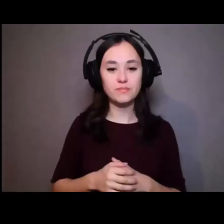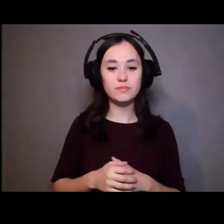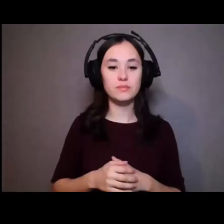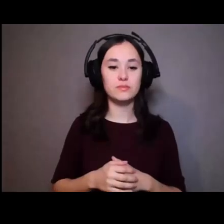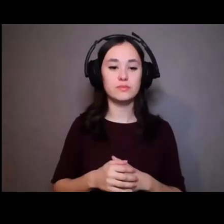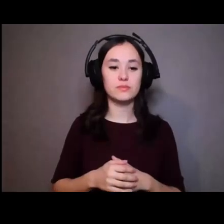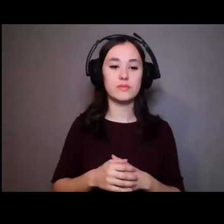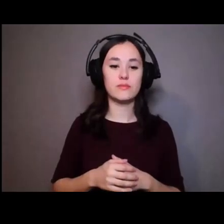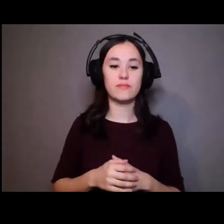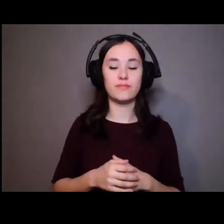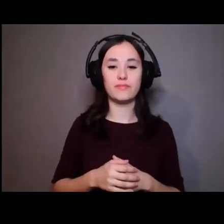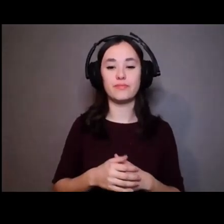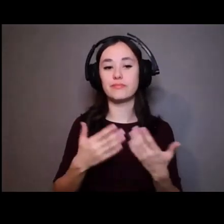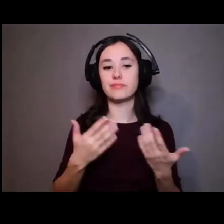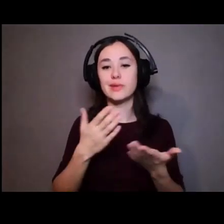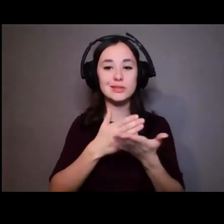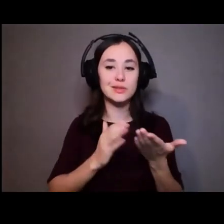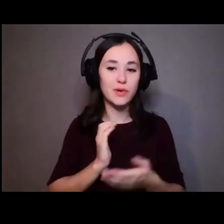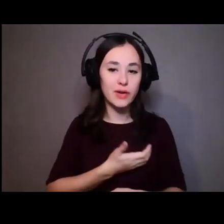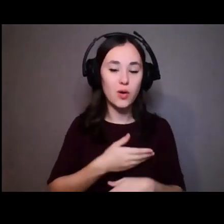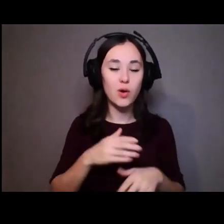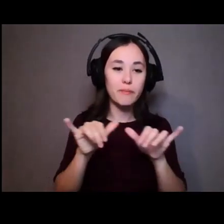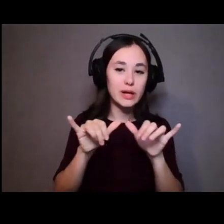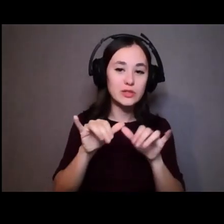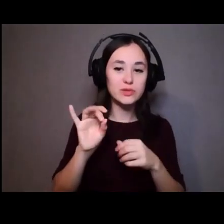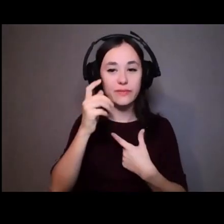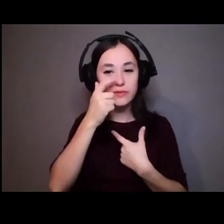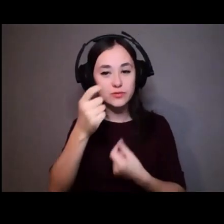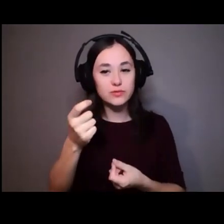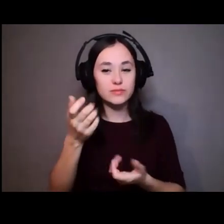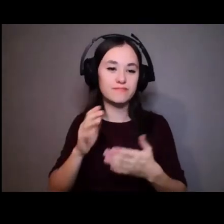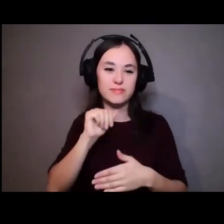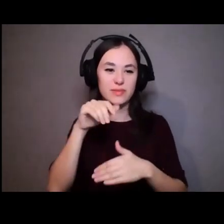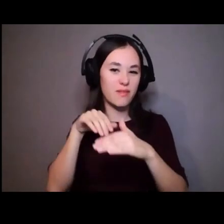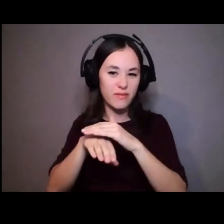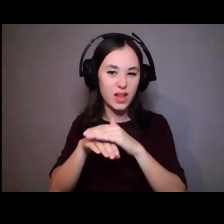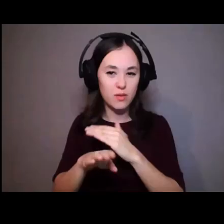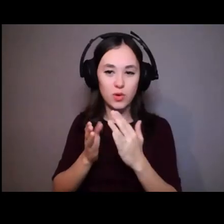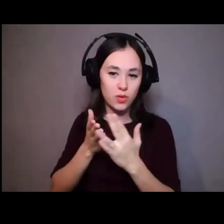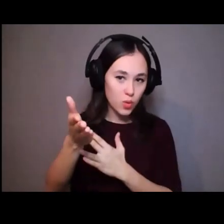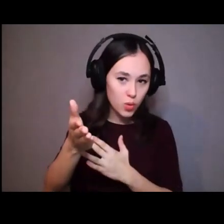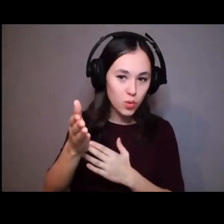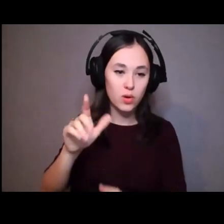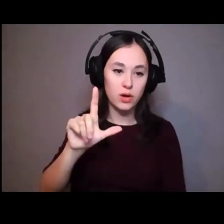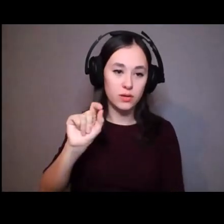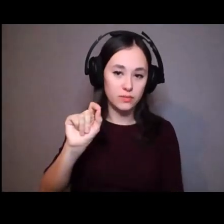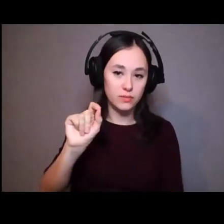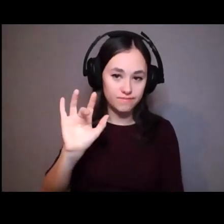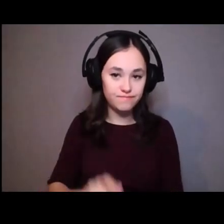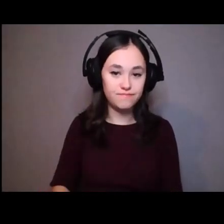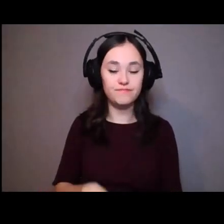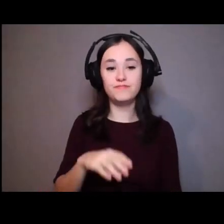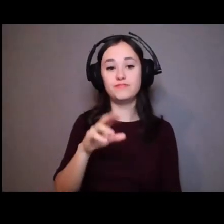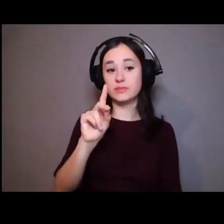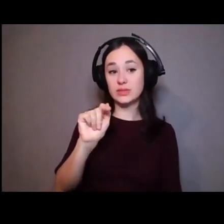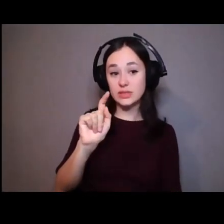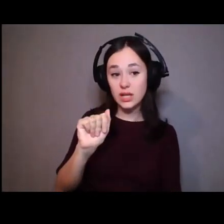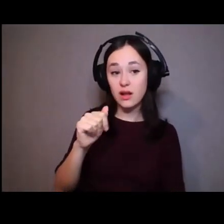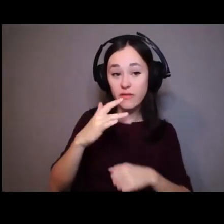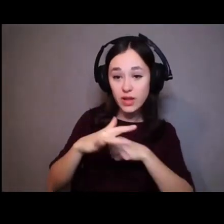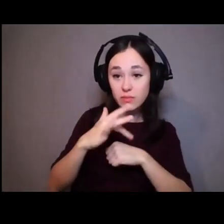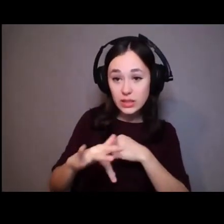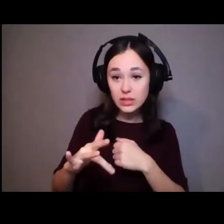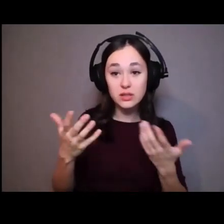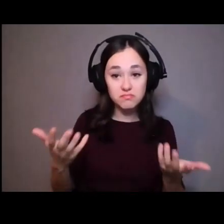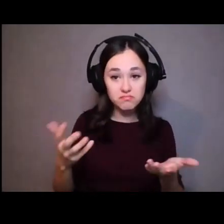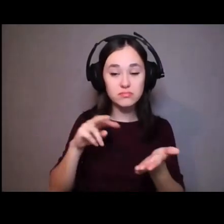of our metrics of interest might not have been available for data sources through 2025. Data availability, the questions we have might not always